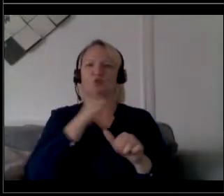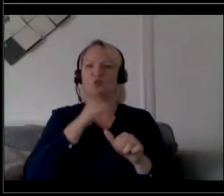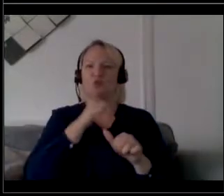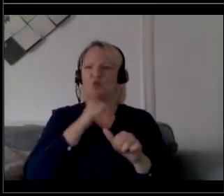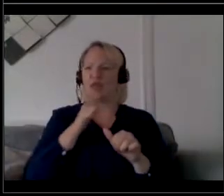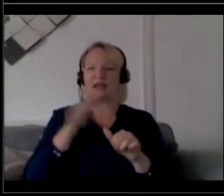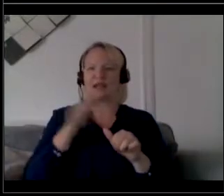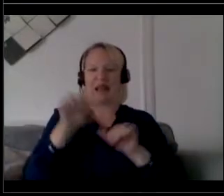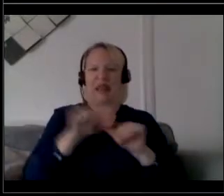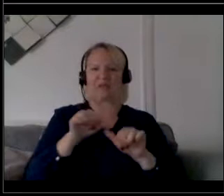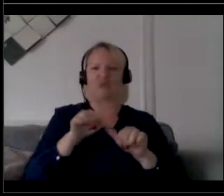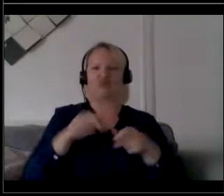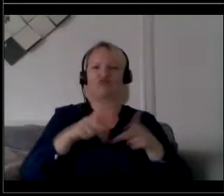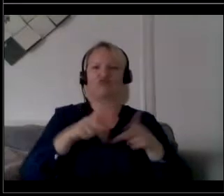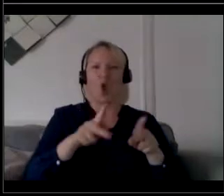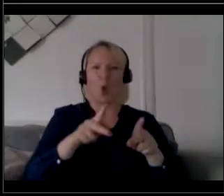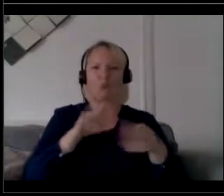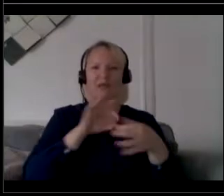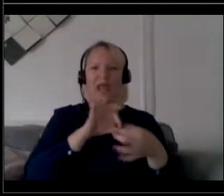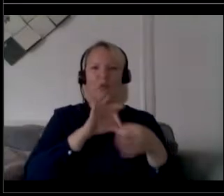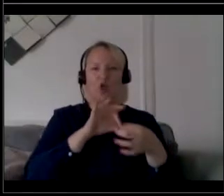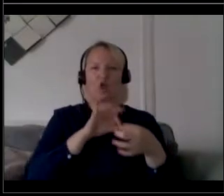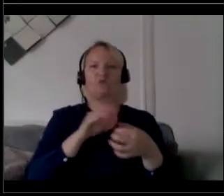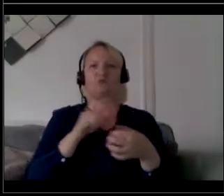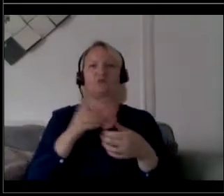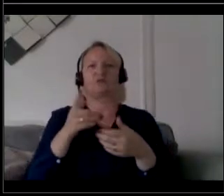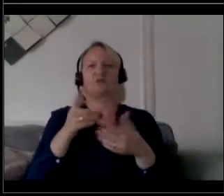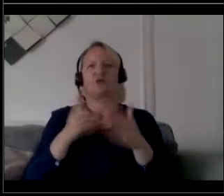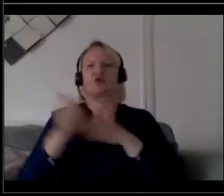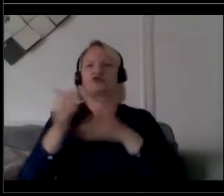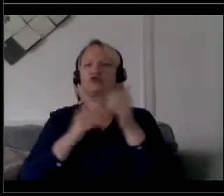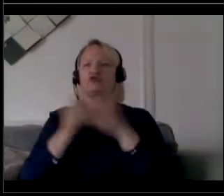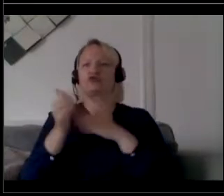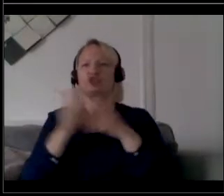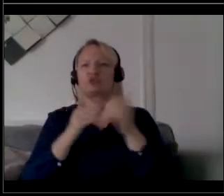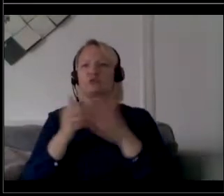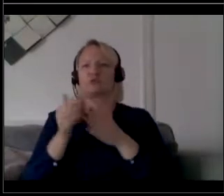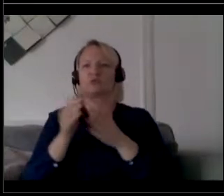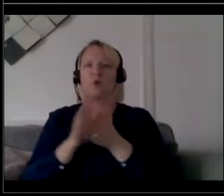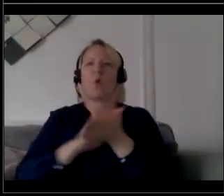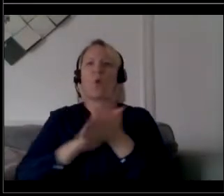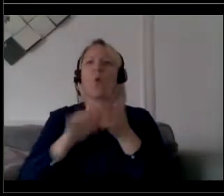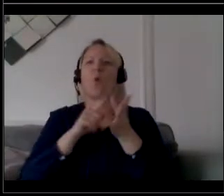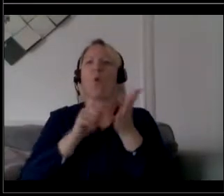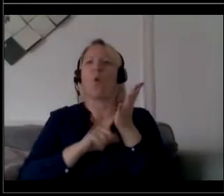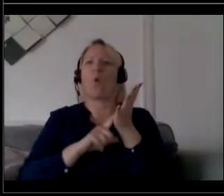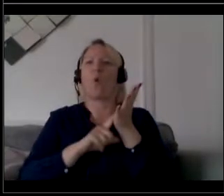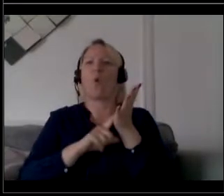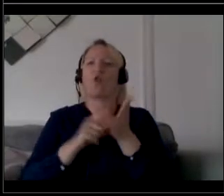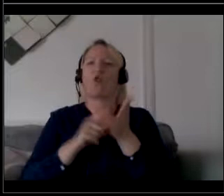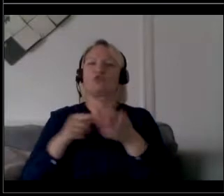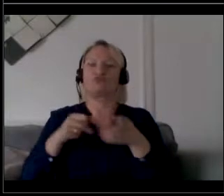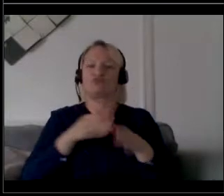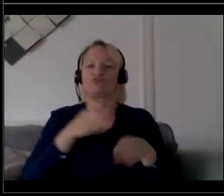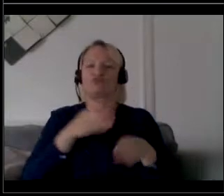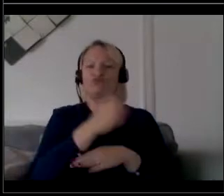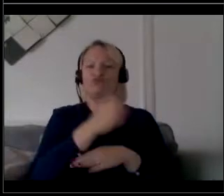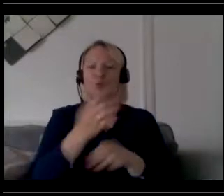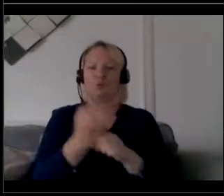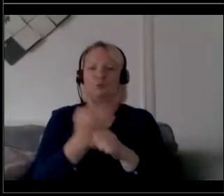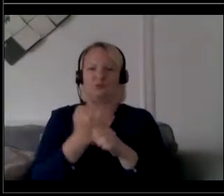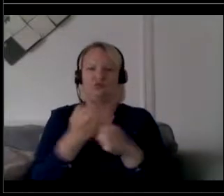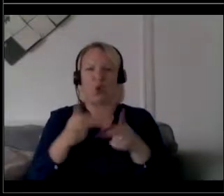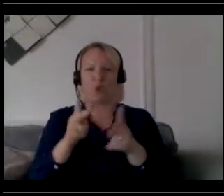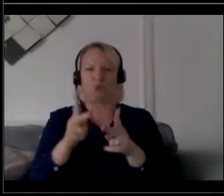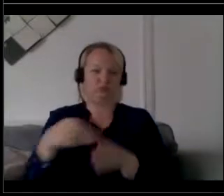network as far as practical through construction of temporary offline haul routes directly from the strategic road. So